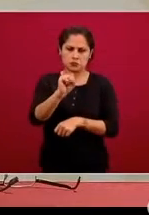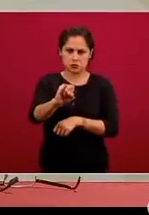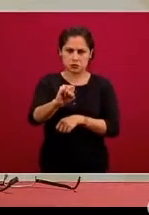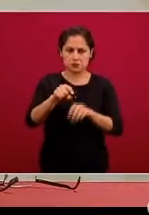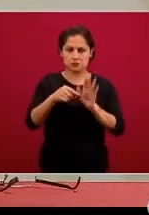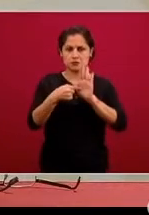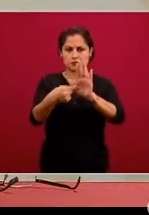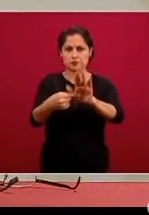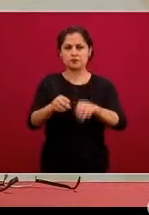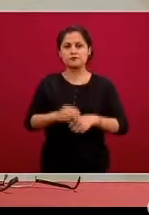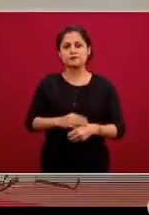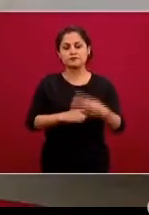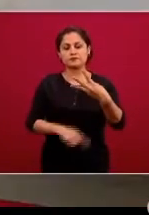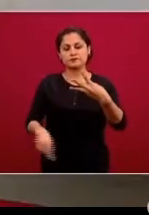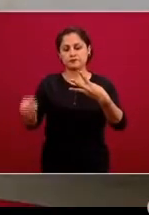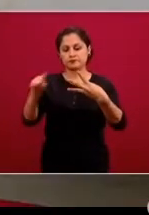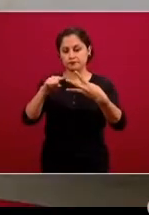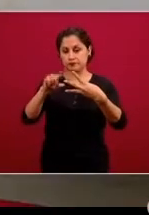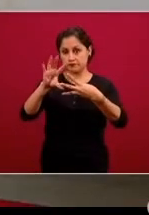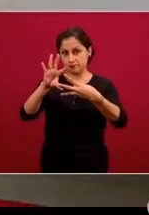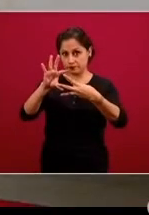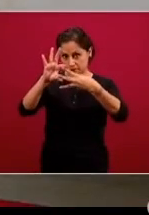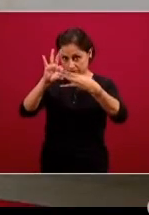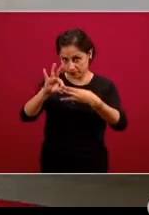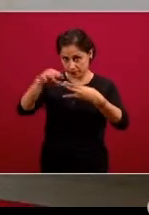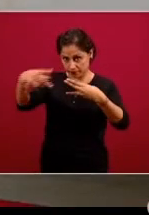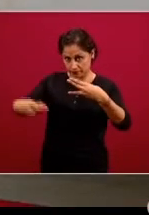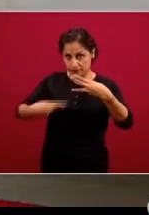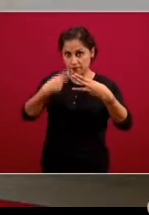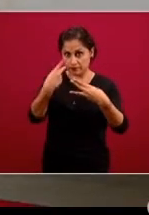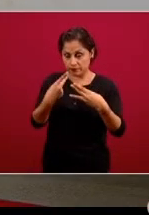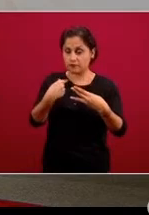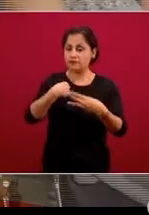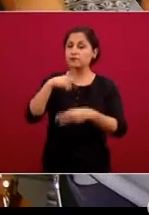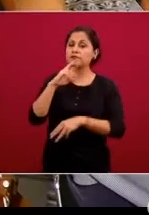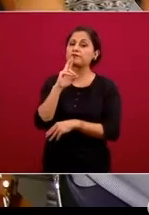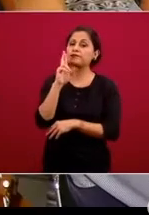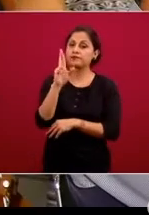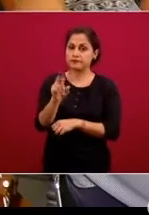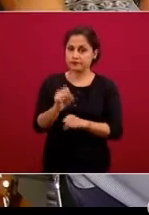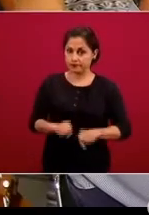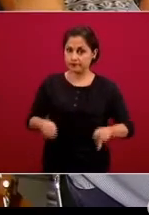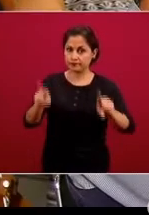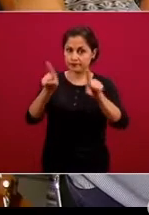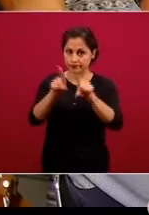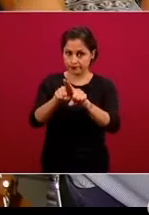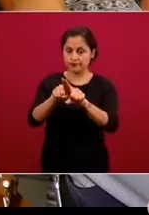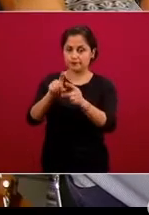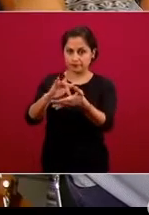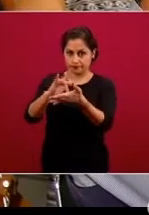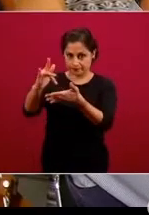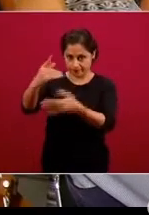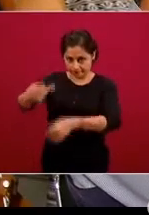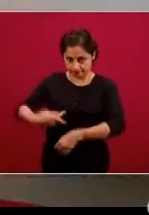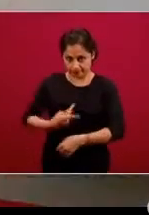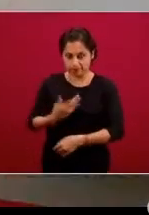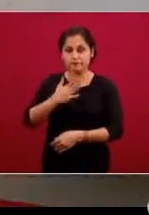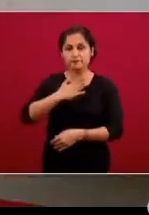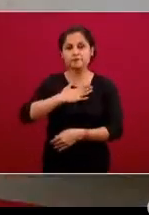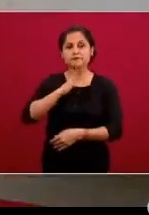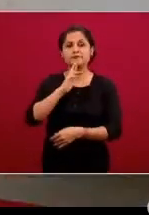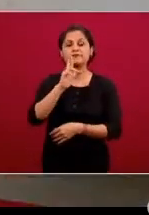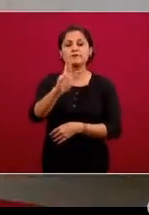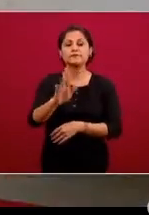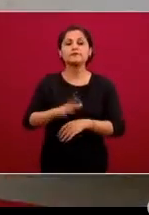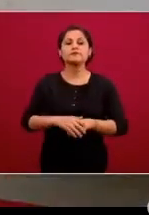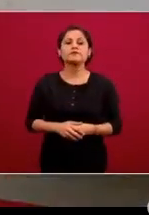hospital reconversion program. Now, the first question and the second question are related, and thank you for asking